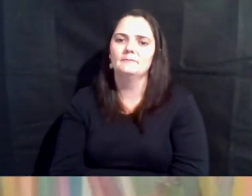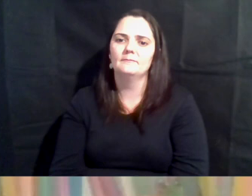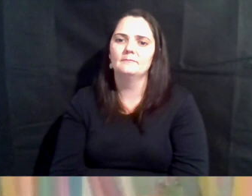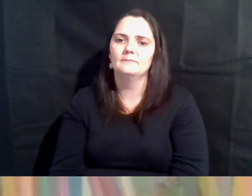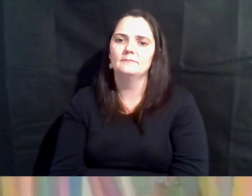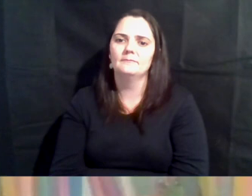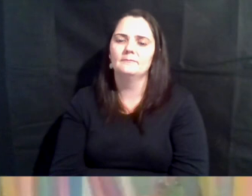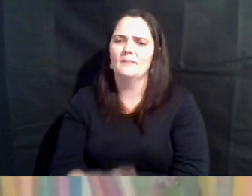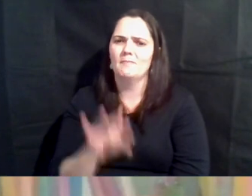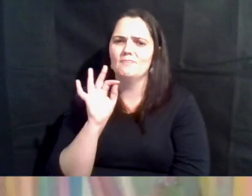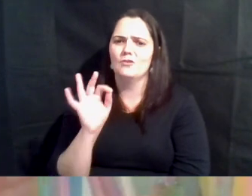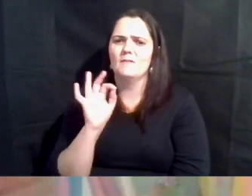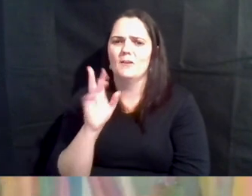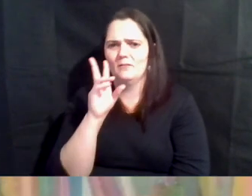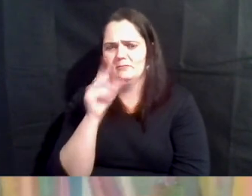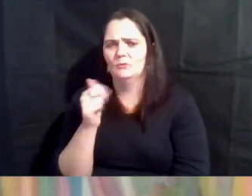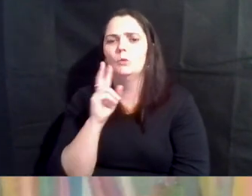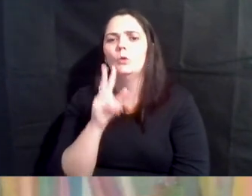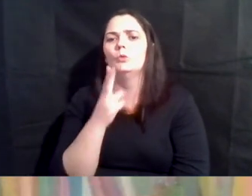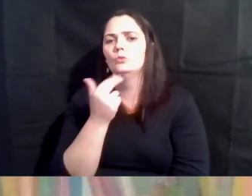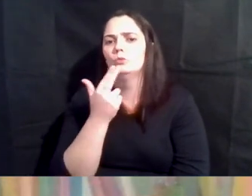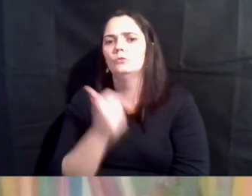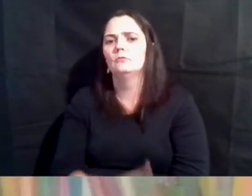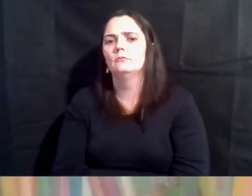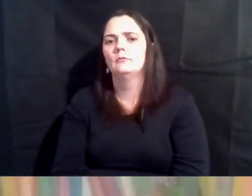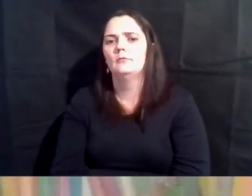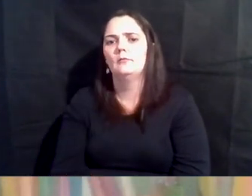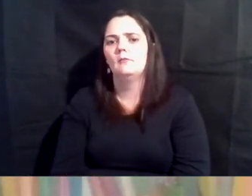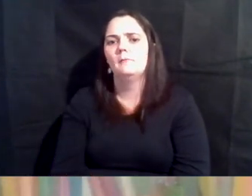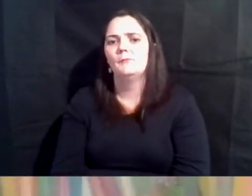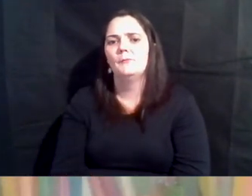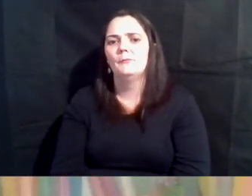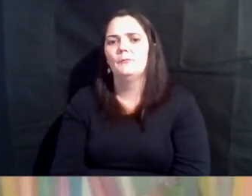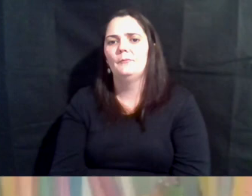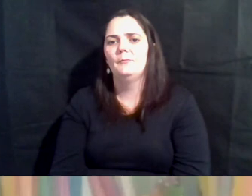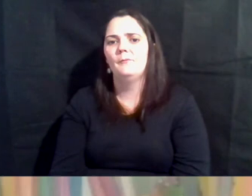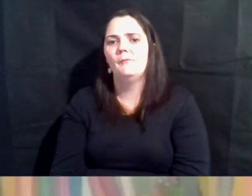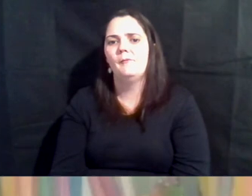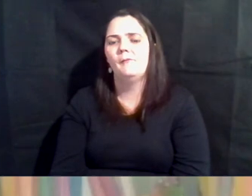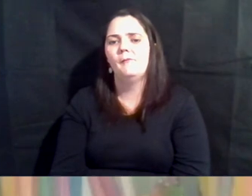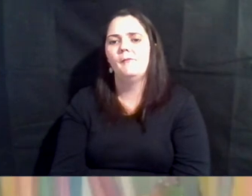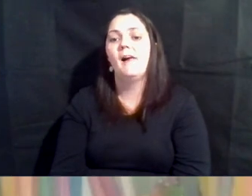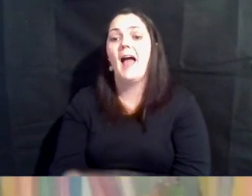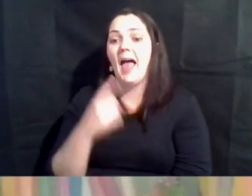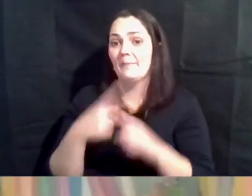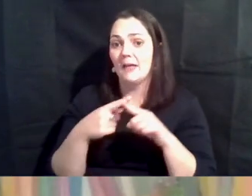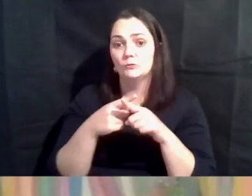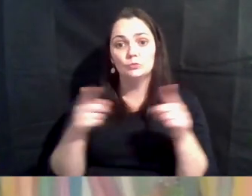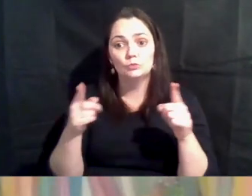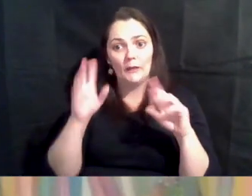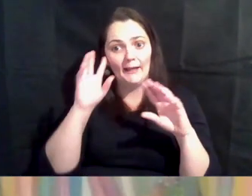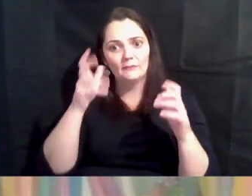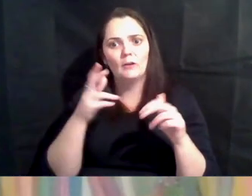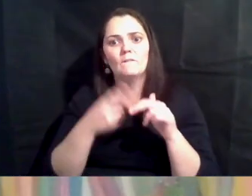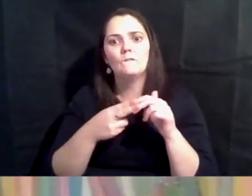just going to cut off a little bit more because that's going to look really cute. And because there was a bit of interest in stickers,